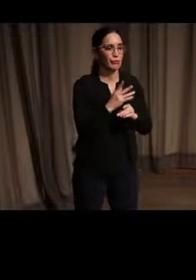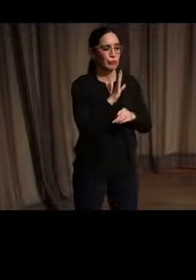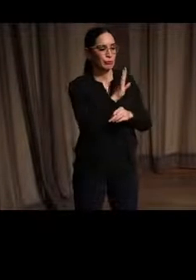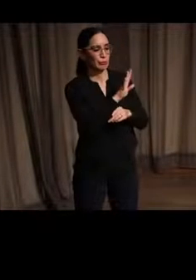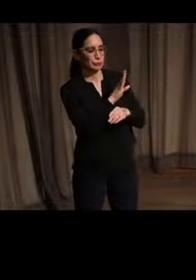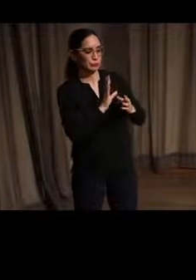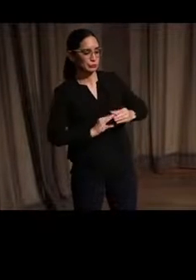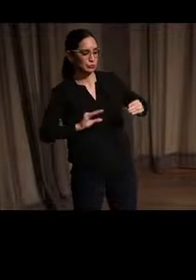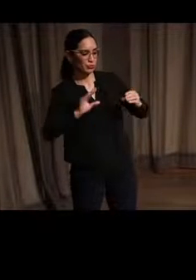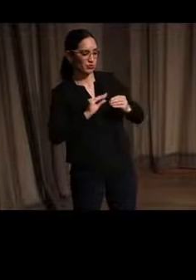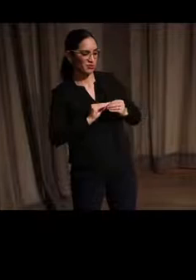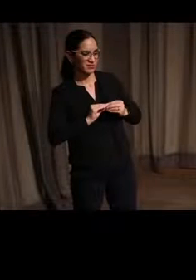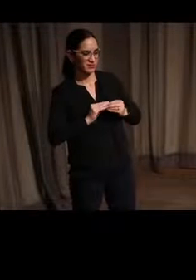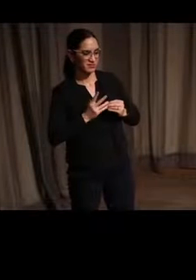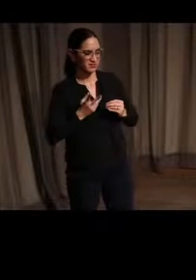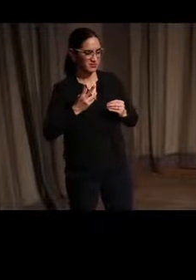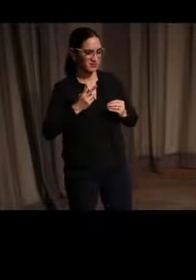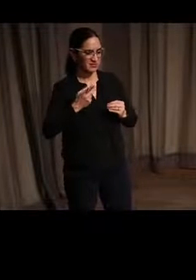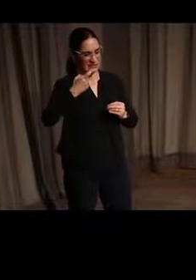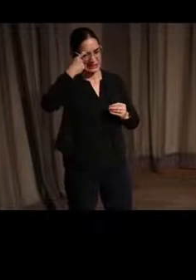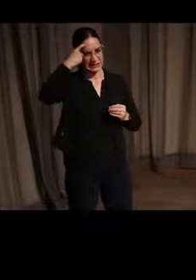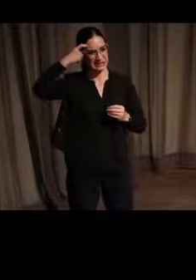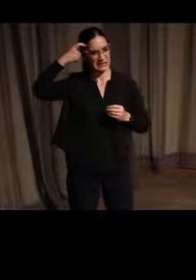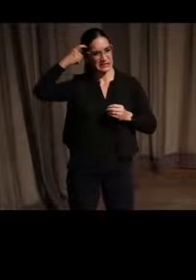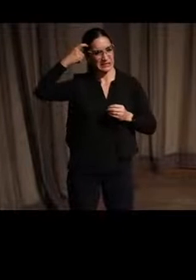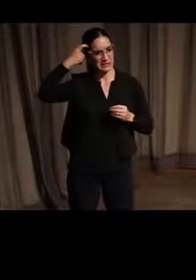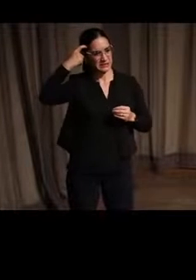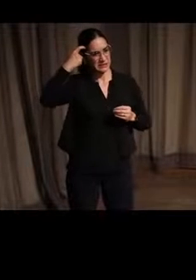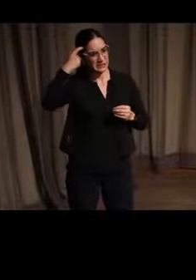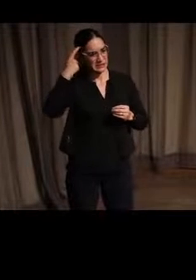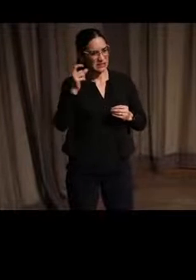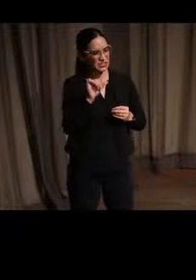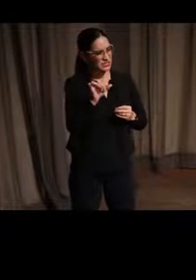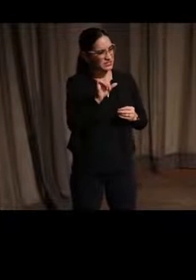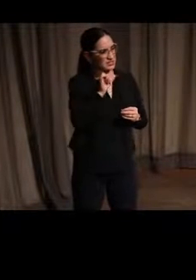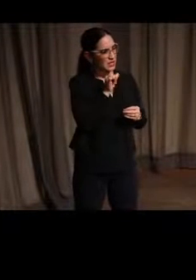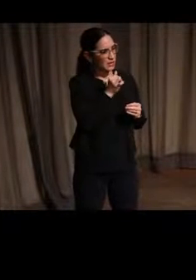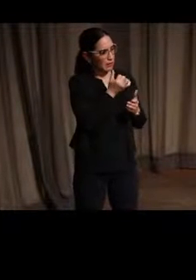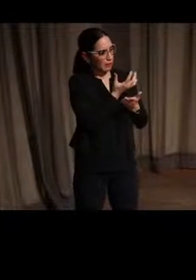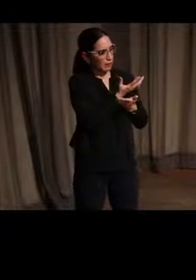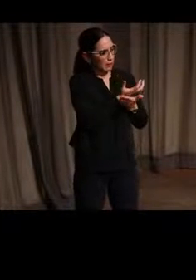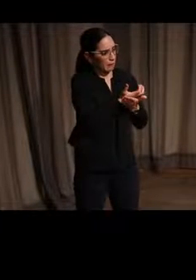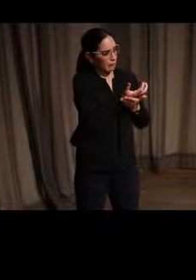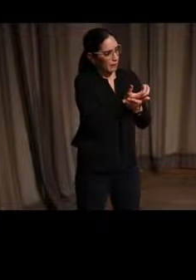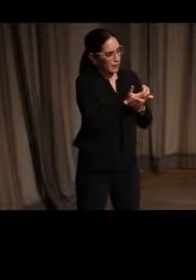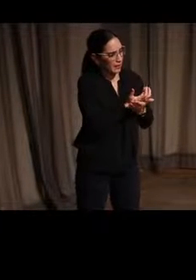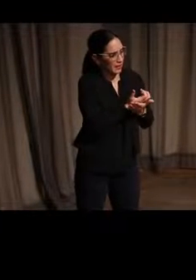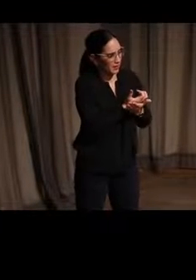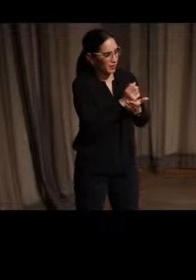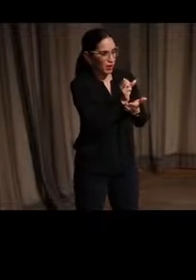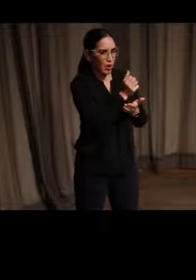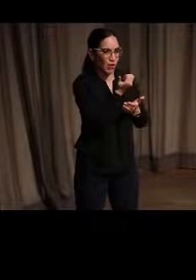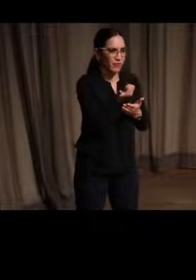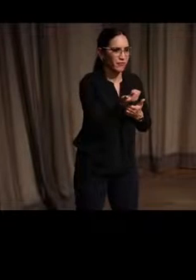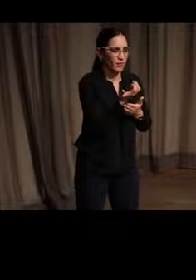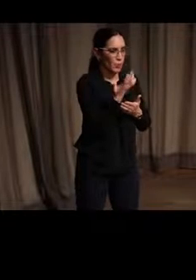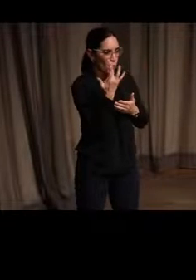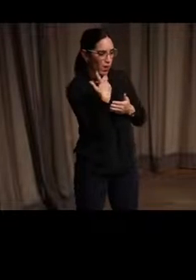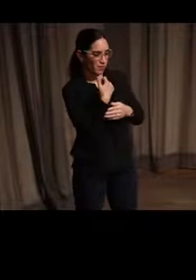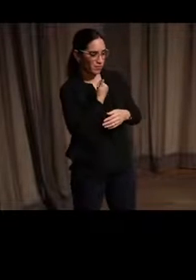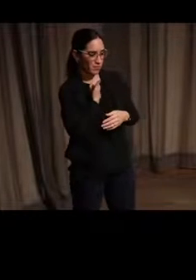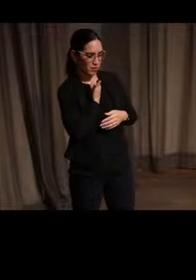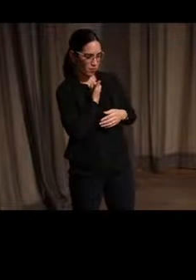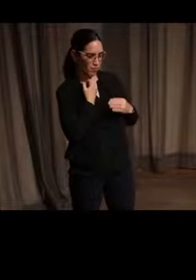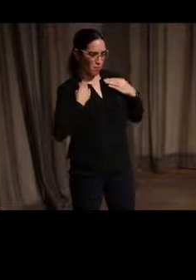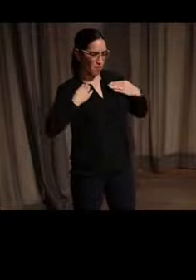like a woman pleading with somebody why she's like worthy to have made that decision about her own body. And I don't